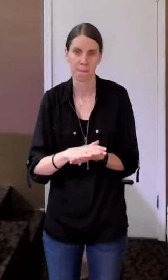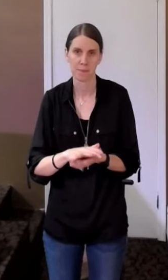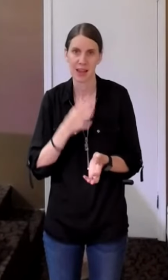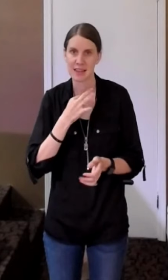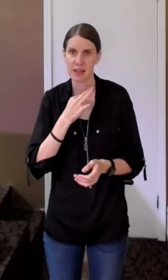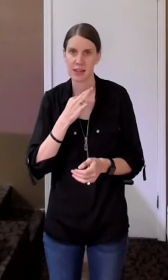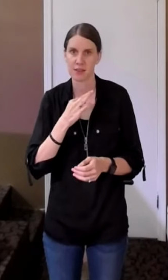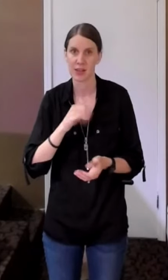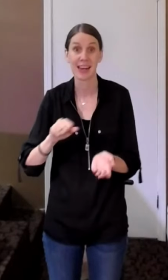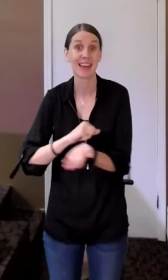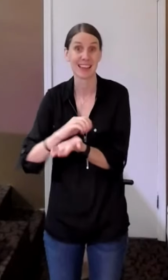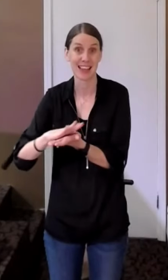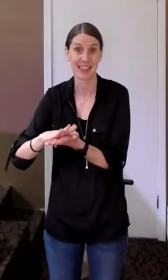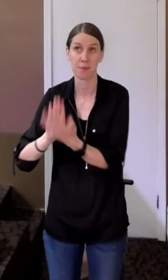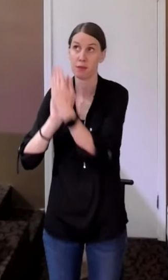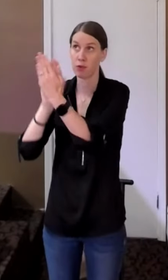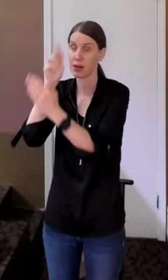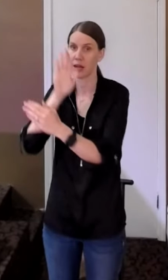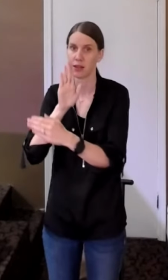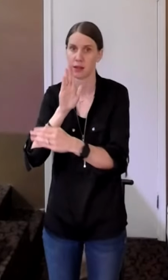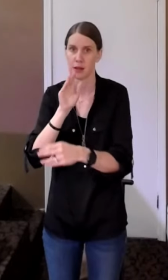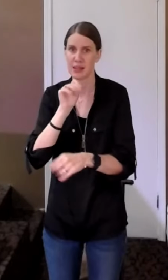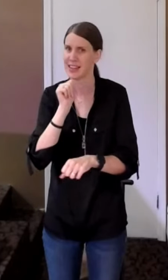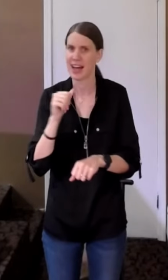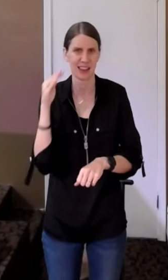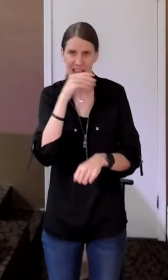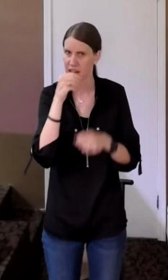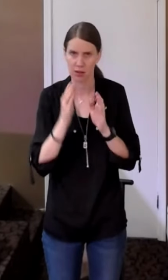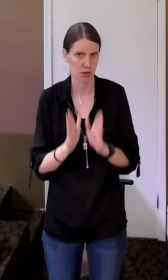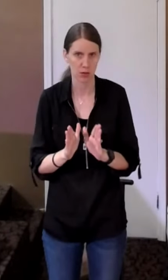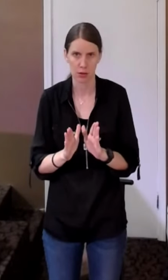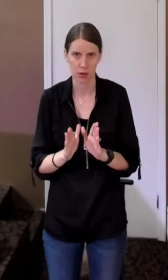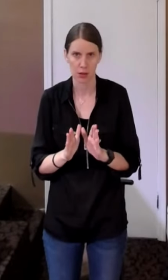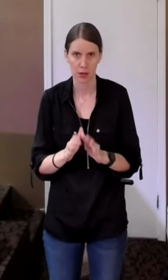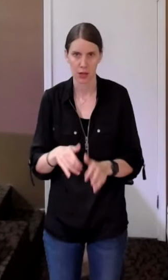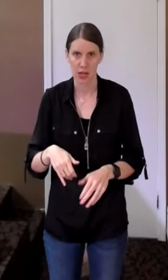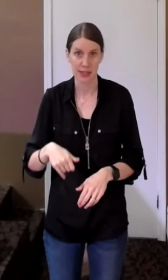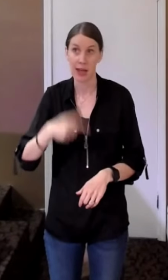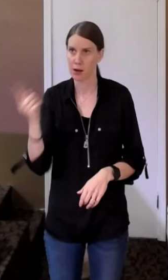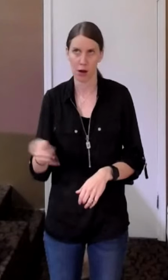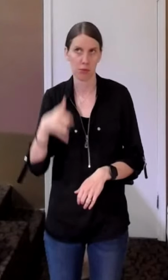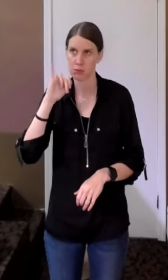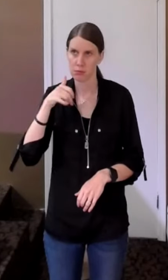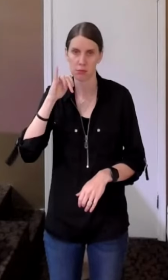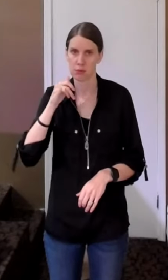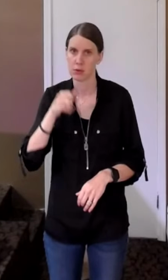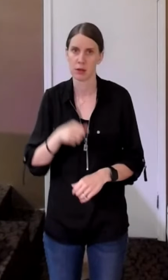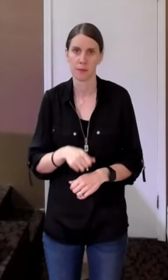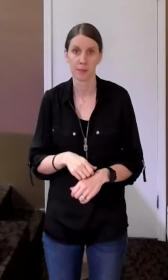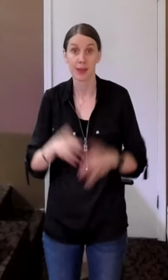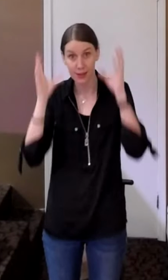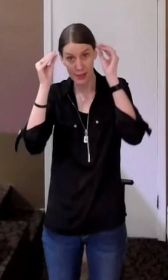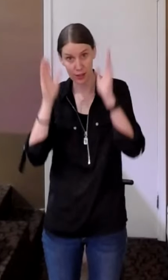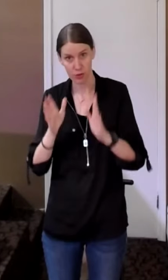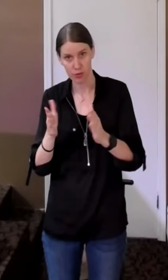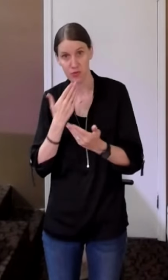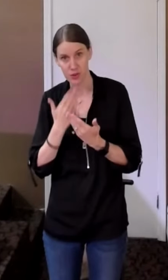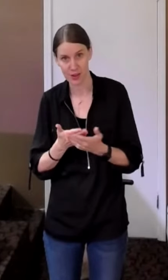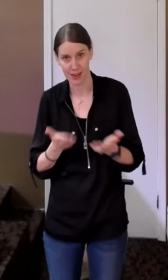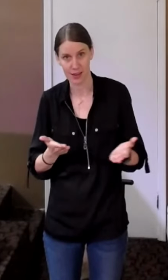sanctification before God. "Not false accusers, not given to much wine, teachers of good